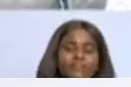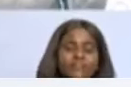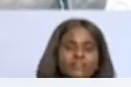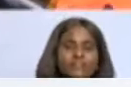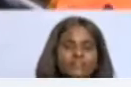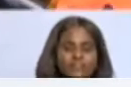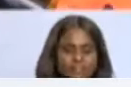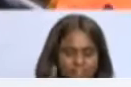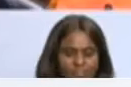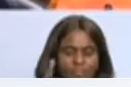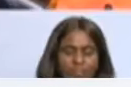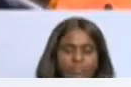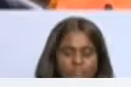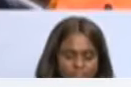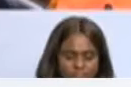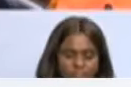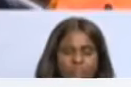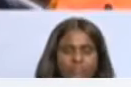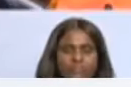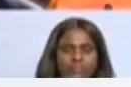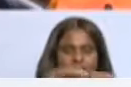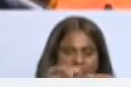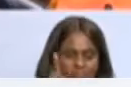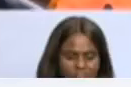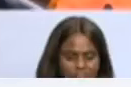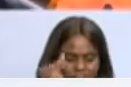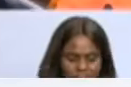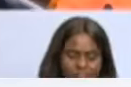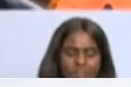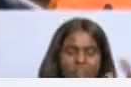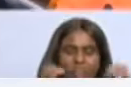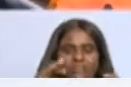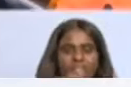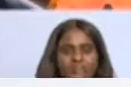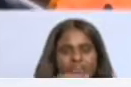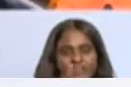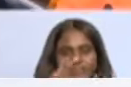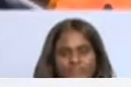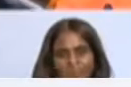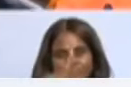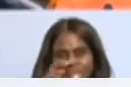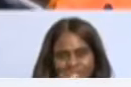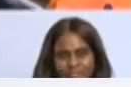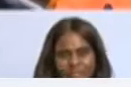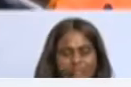This brings the total number of completed classroom blocks to